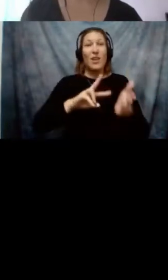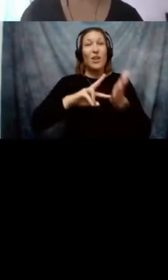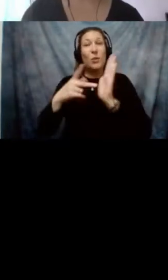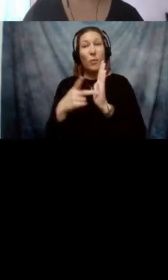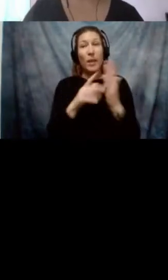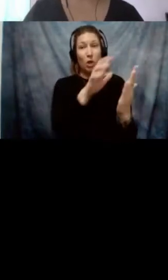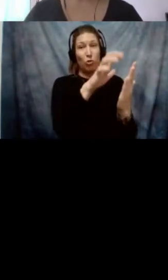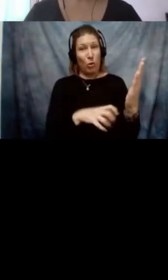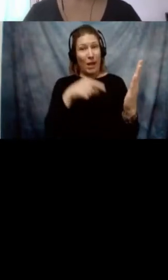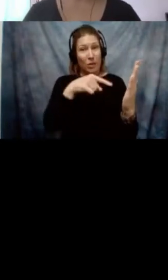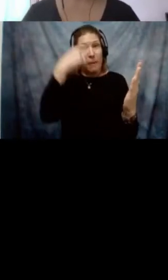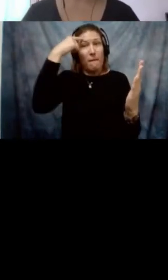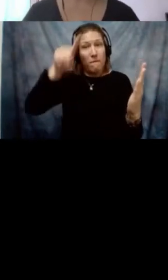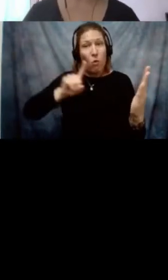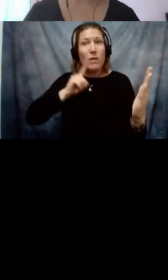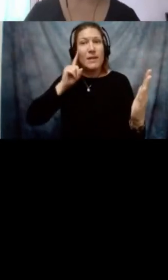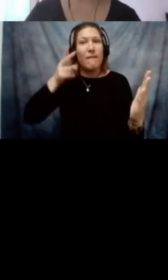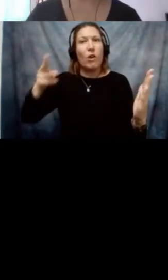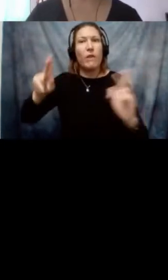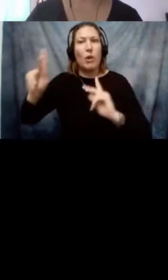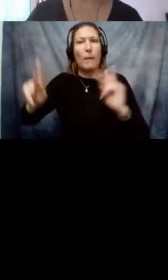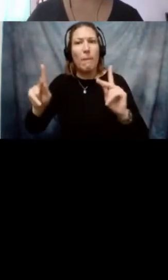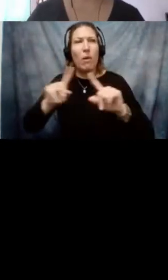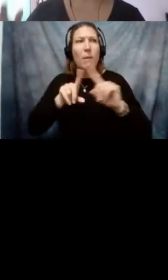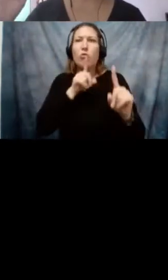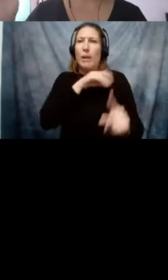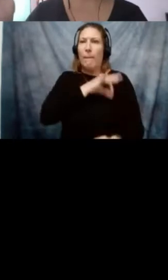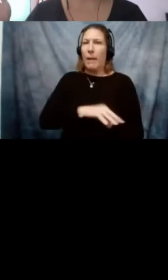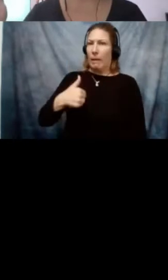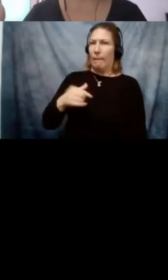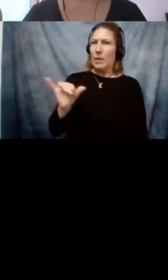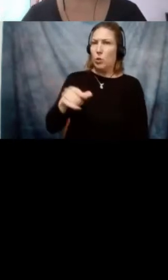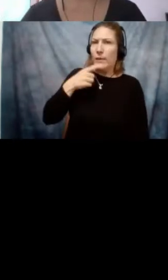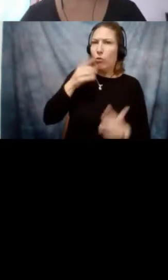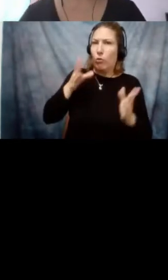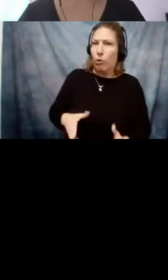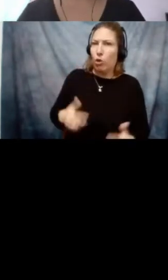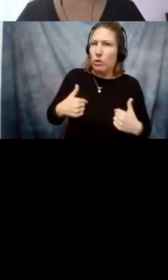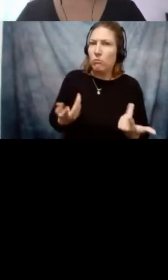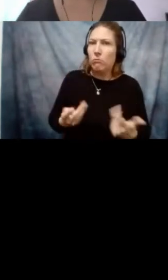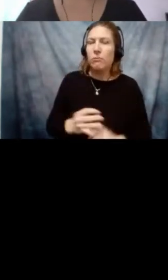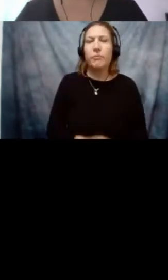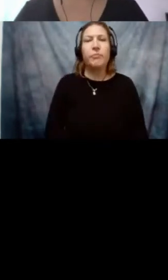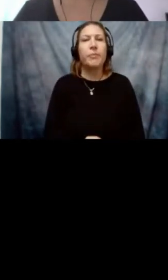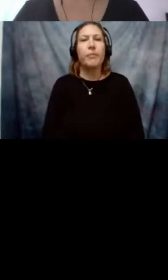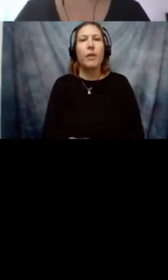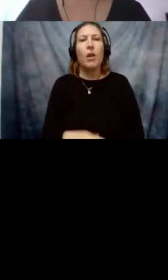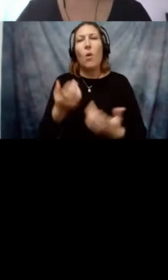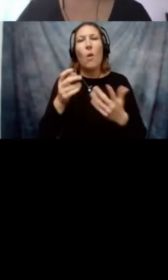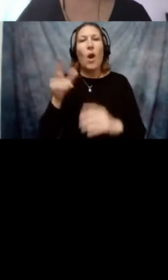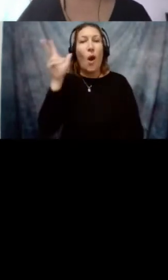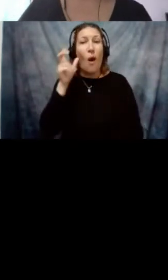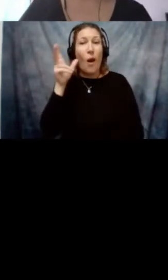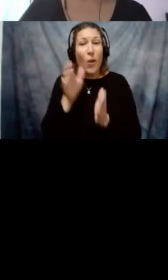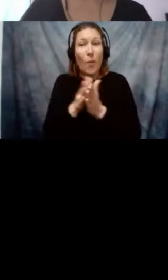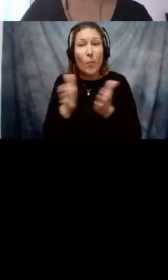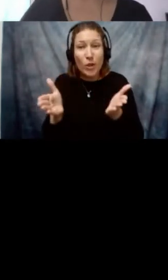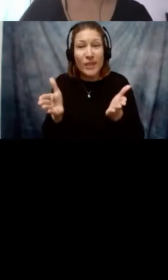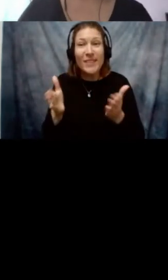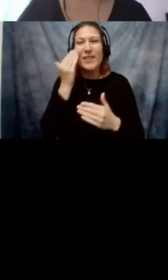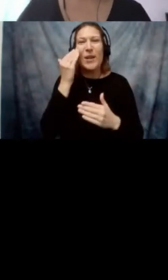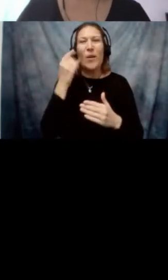And lastly, let's think about audiobooks. How many of us listen to audiobooks maybe in the car or on our way to work?